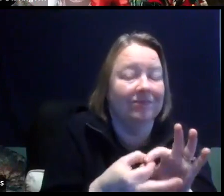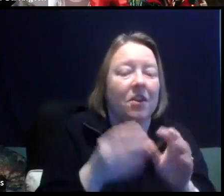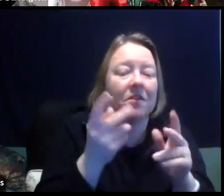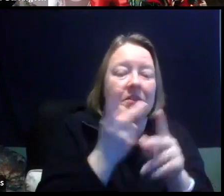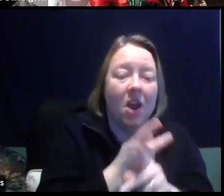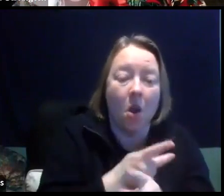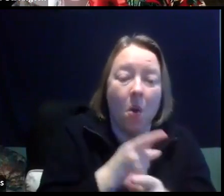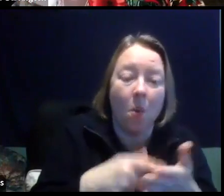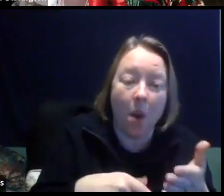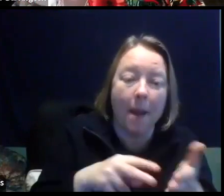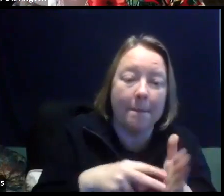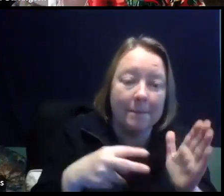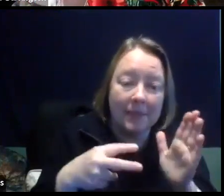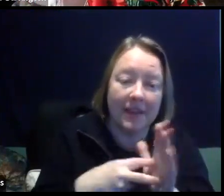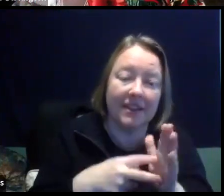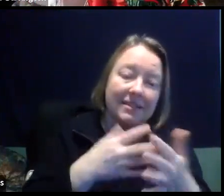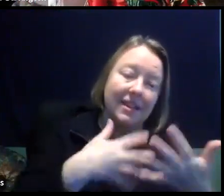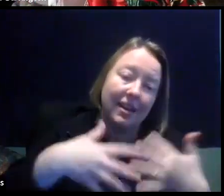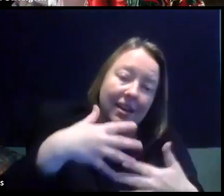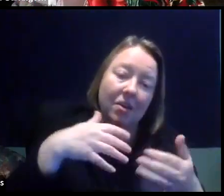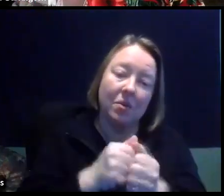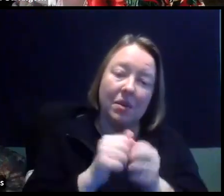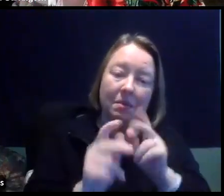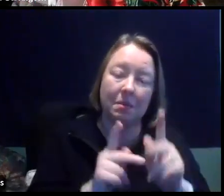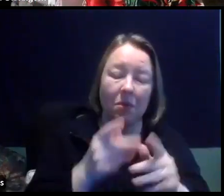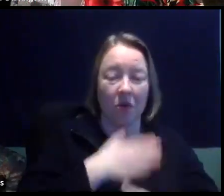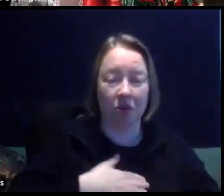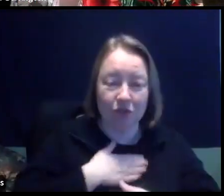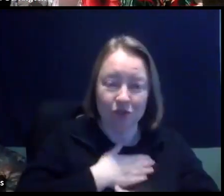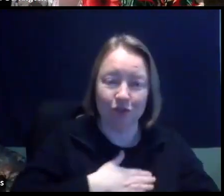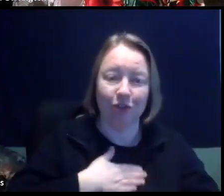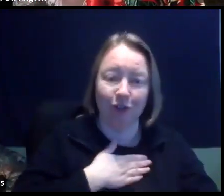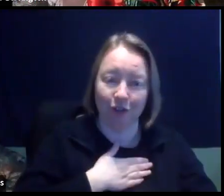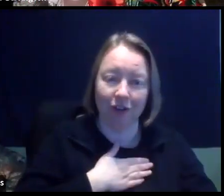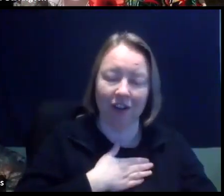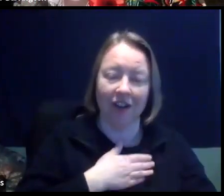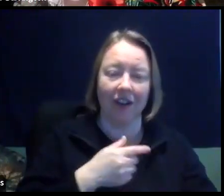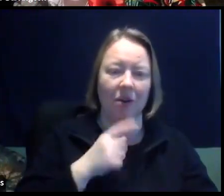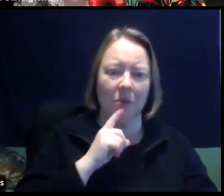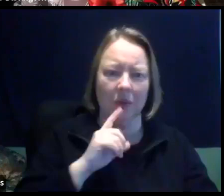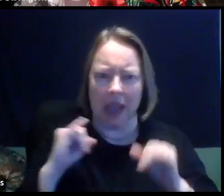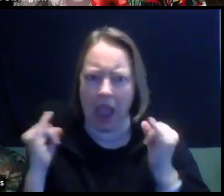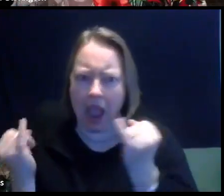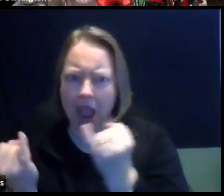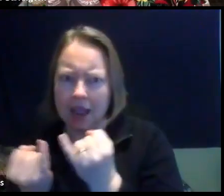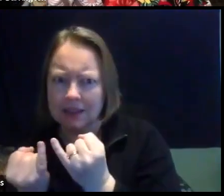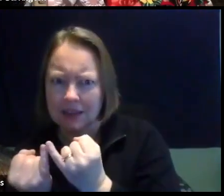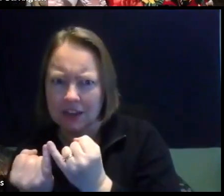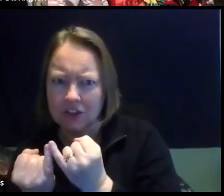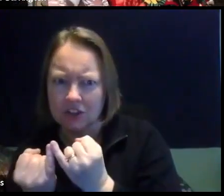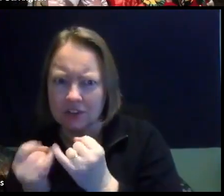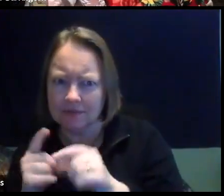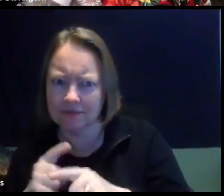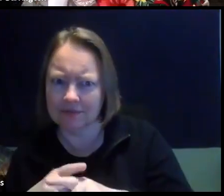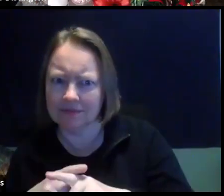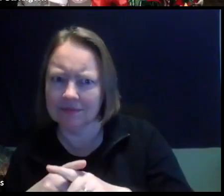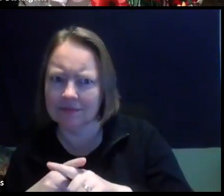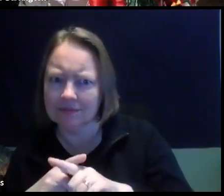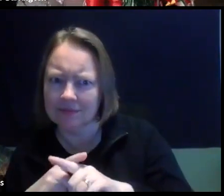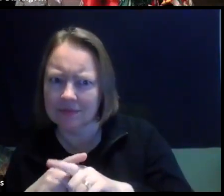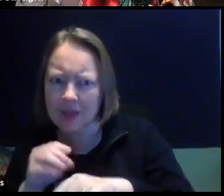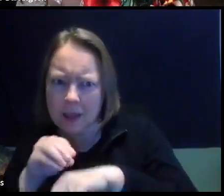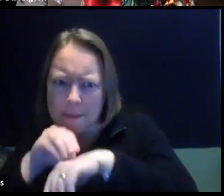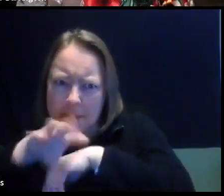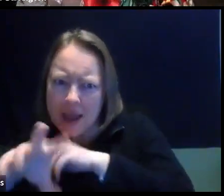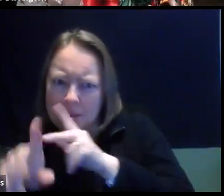to interact with people or enjoy that. Isolation differentially impacted people who